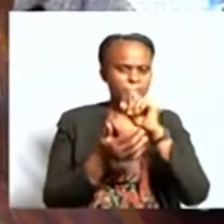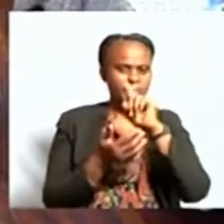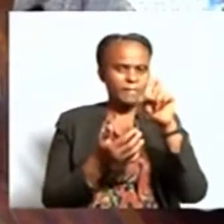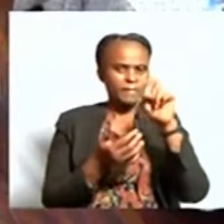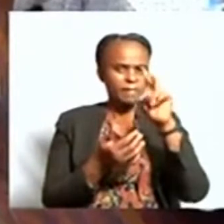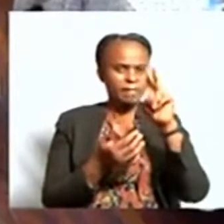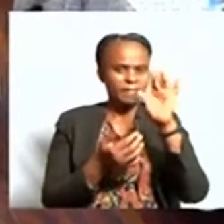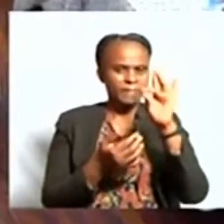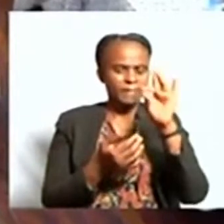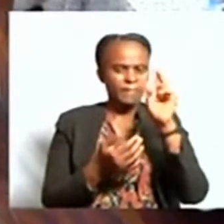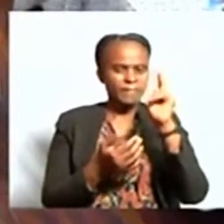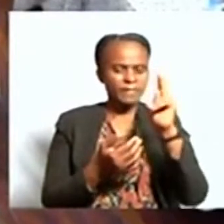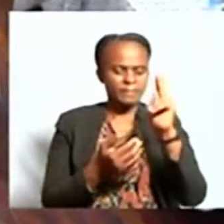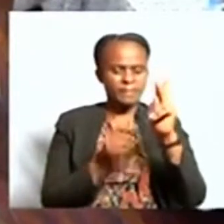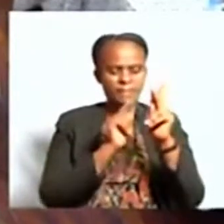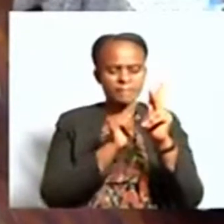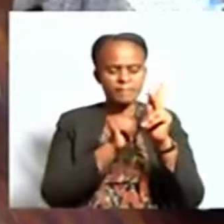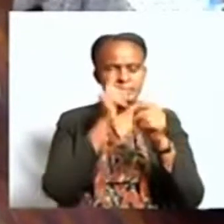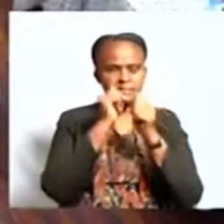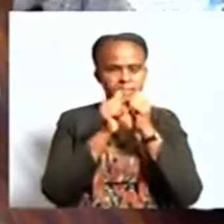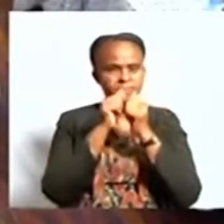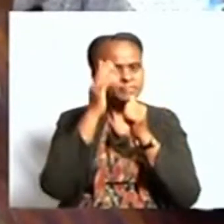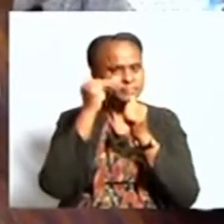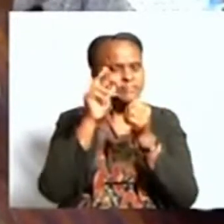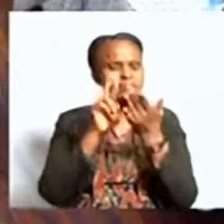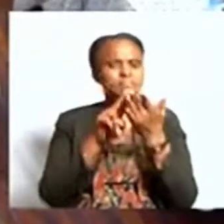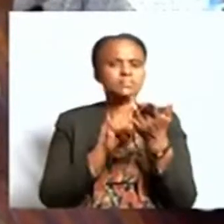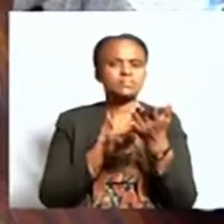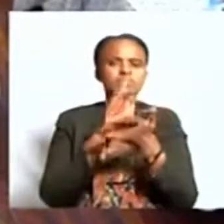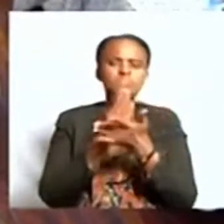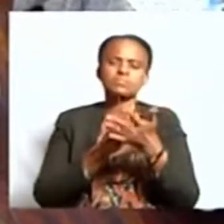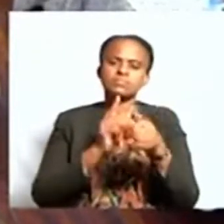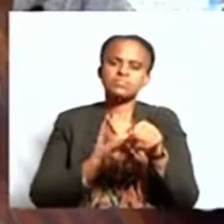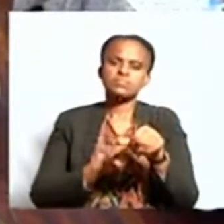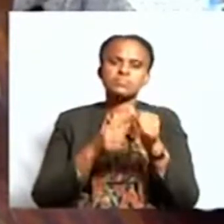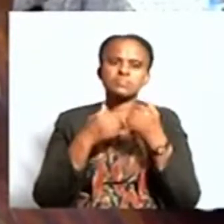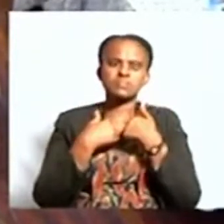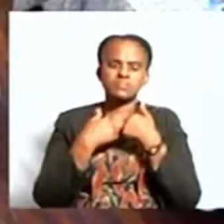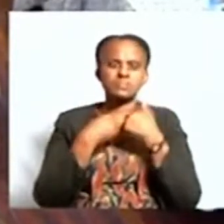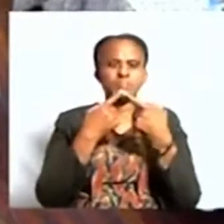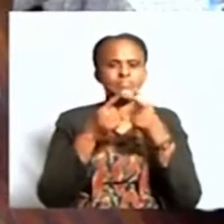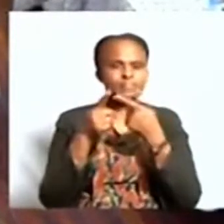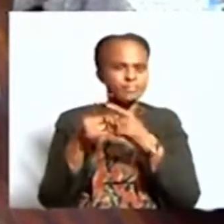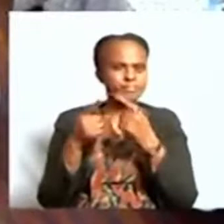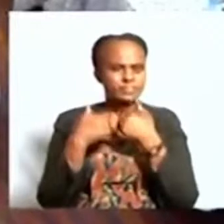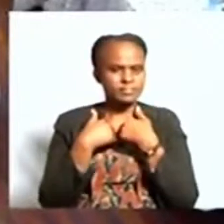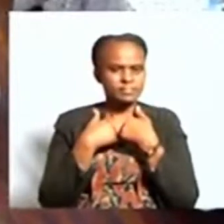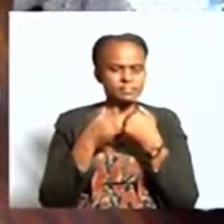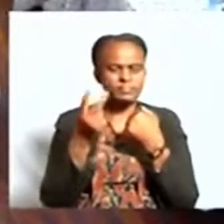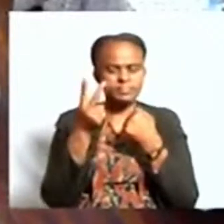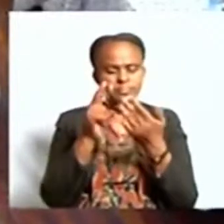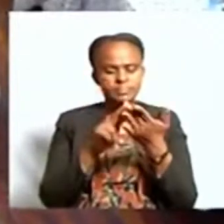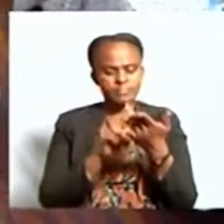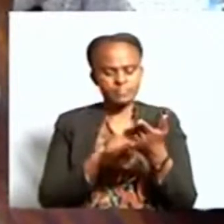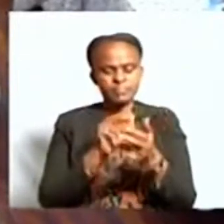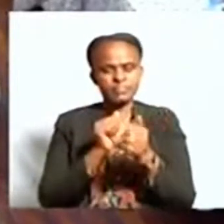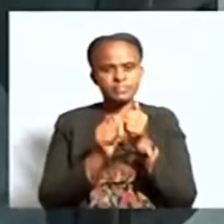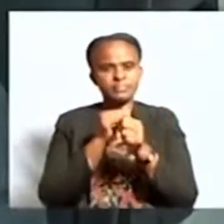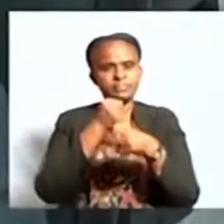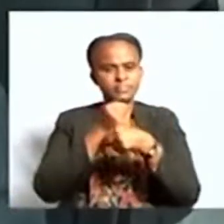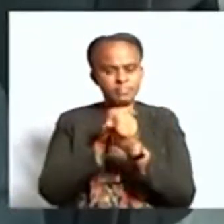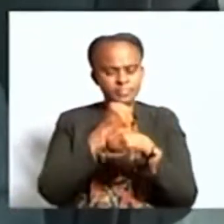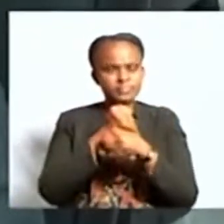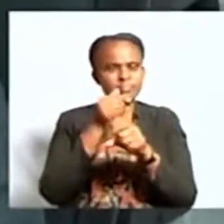5,128 kwacha. This is due to the reports. Sometimes we have differences. There are 2 reports that are produced